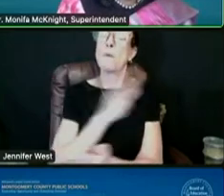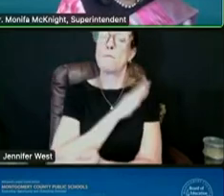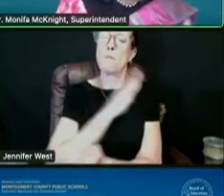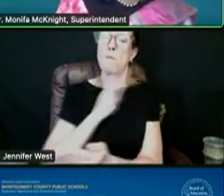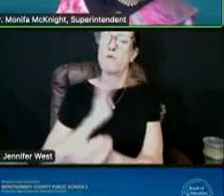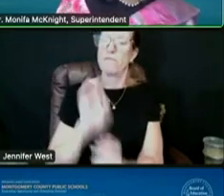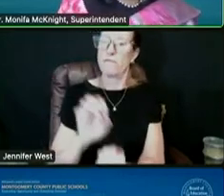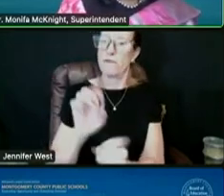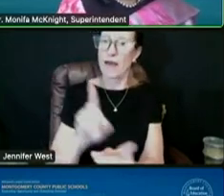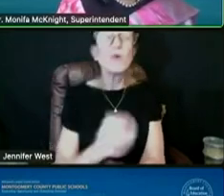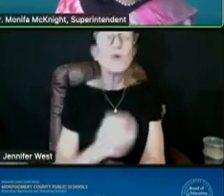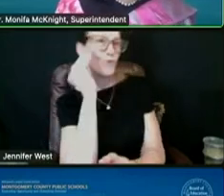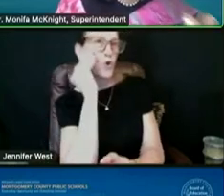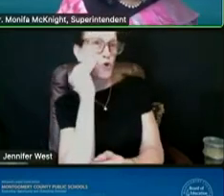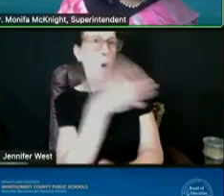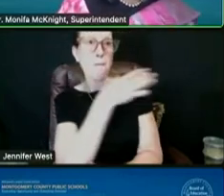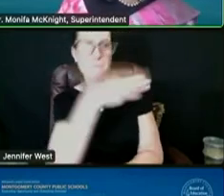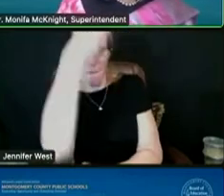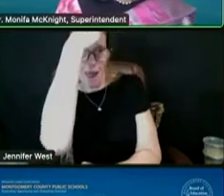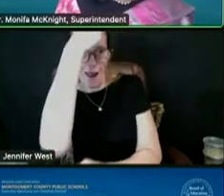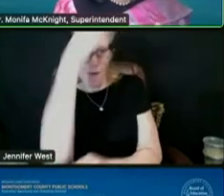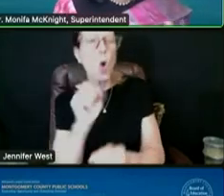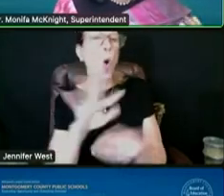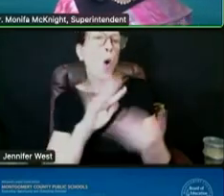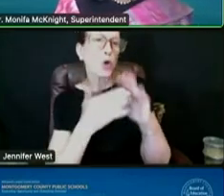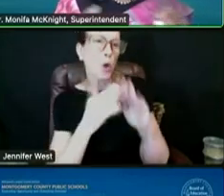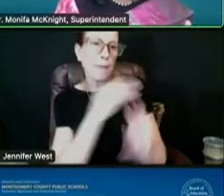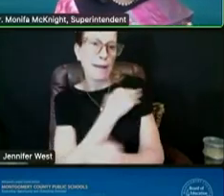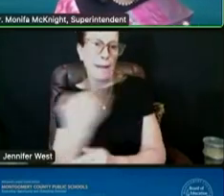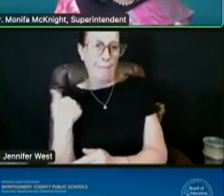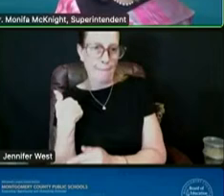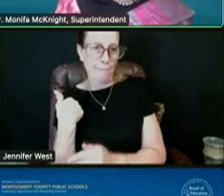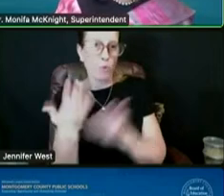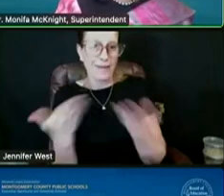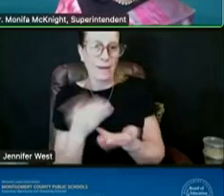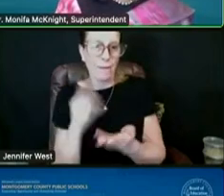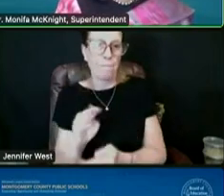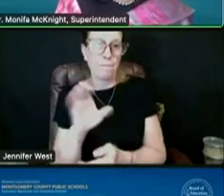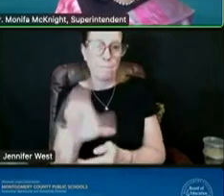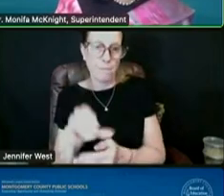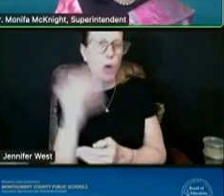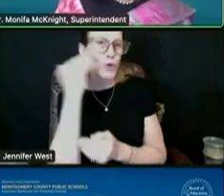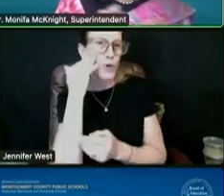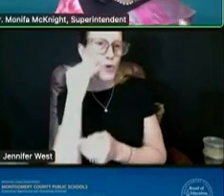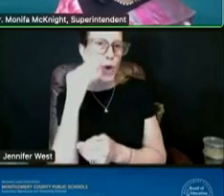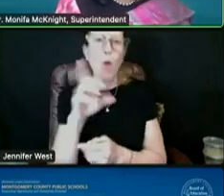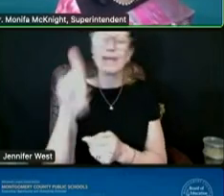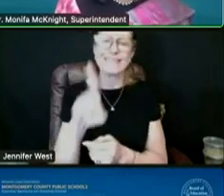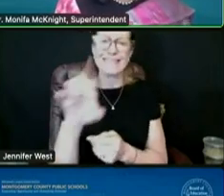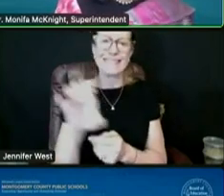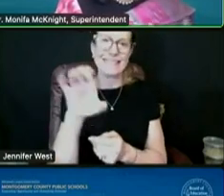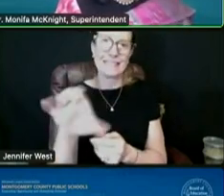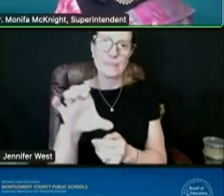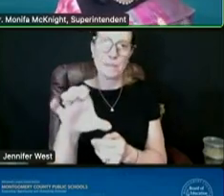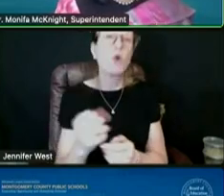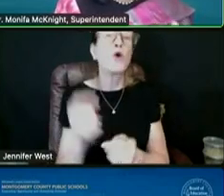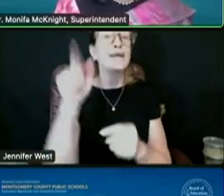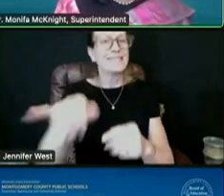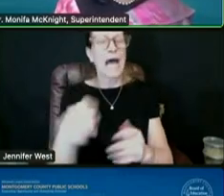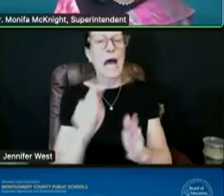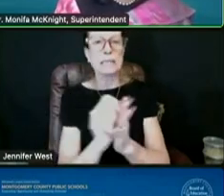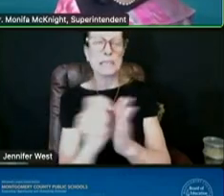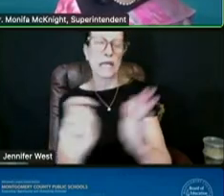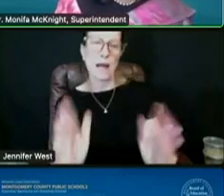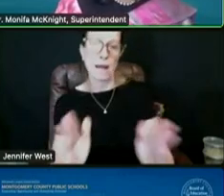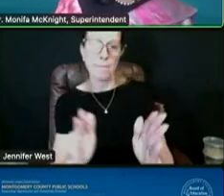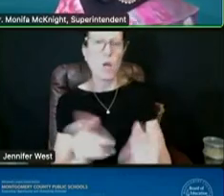County for a while or a community member or a constituent, you'll know that December is the time in which MCPS has always released its